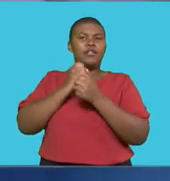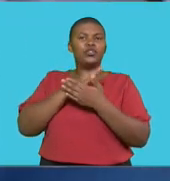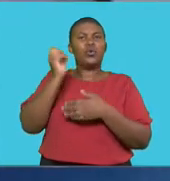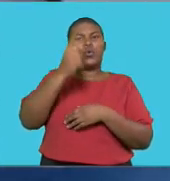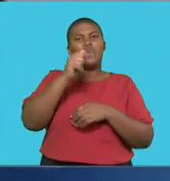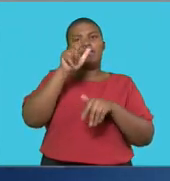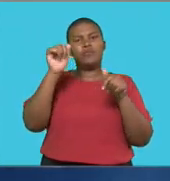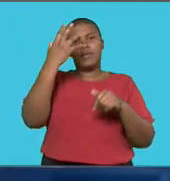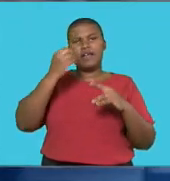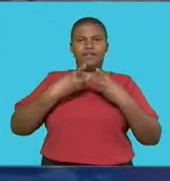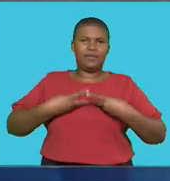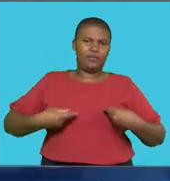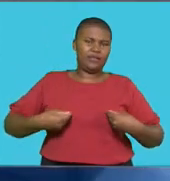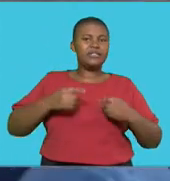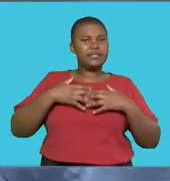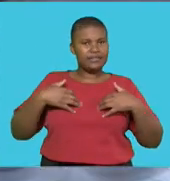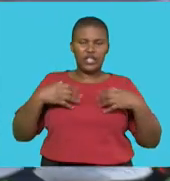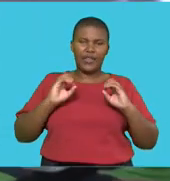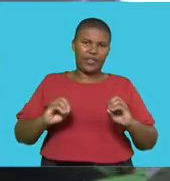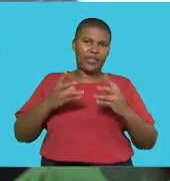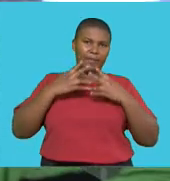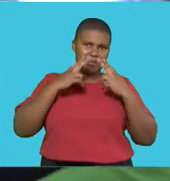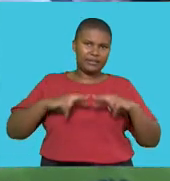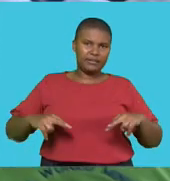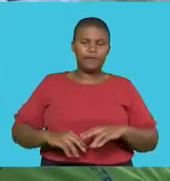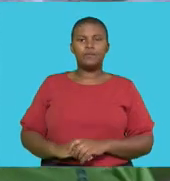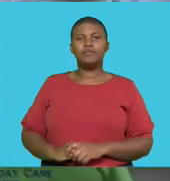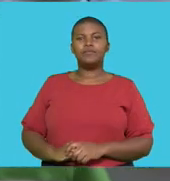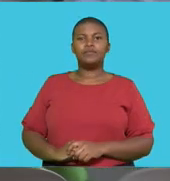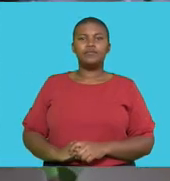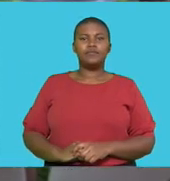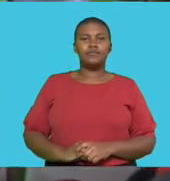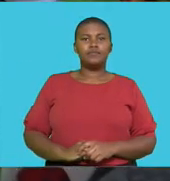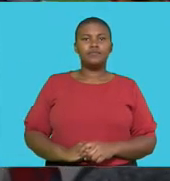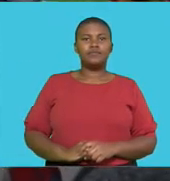nokuthula kusukela kuyena ngaphakathi. Ezindabeni ze Soweto TV kubekwa umqondisi Myeni.